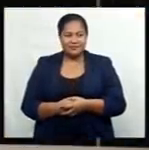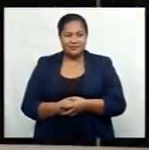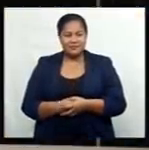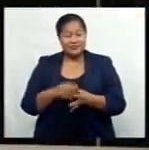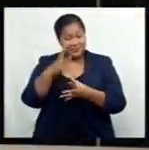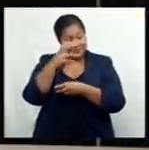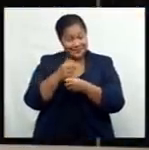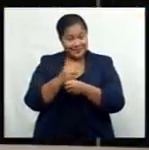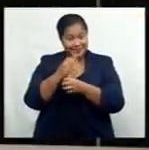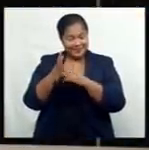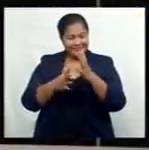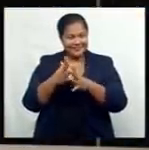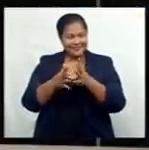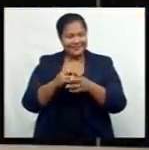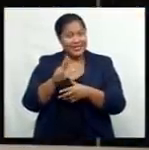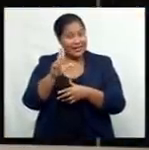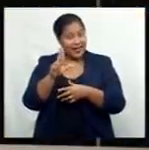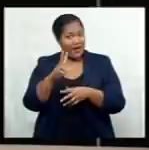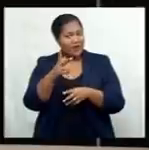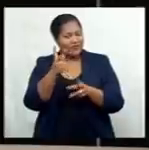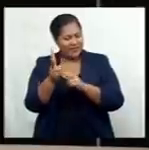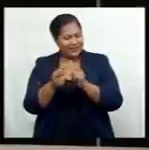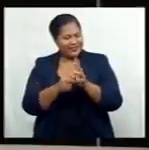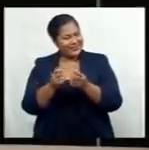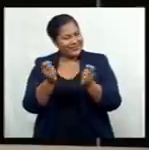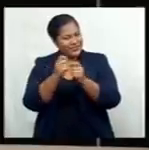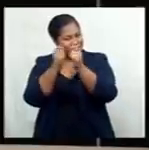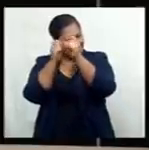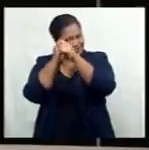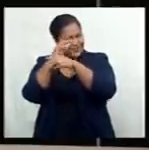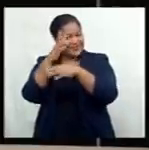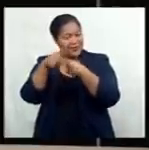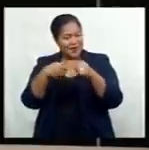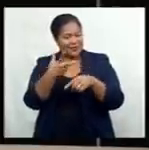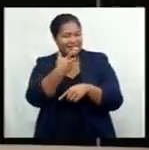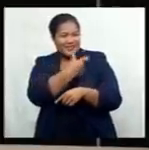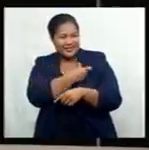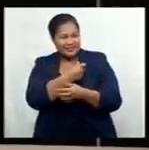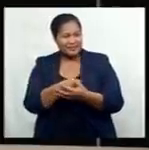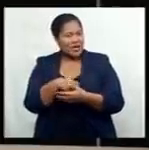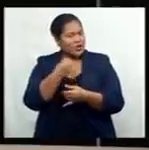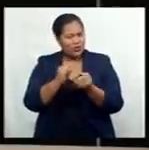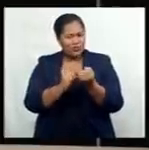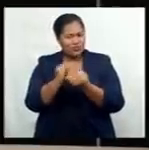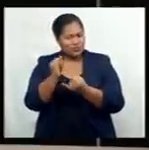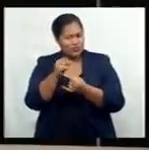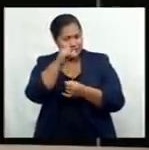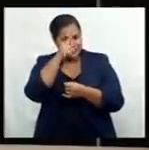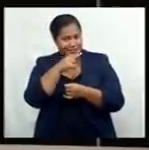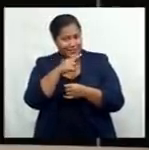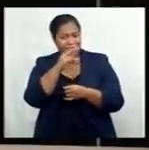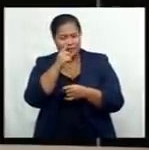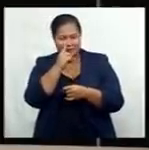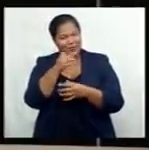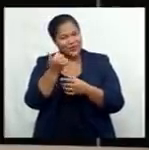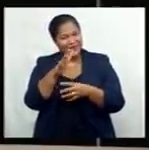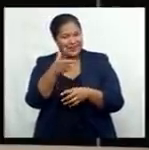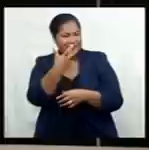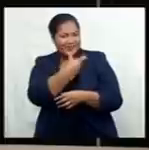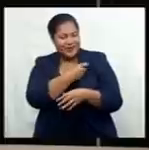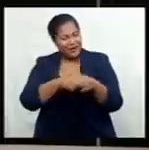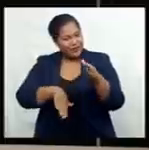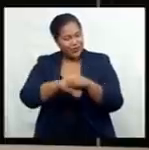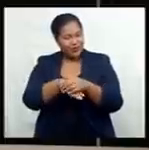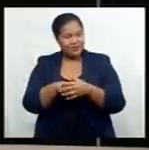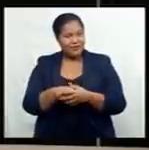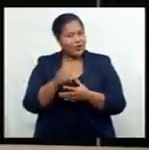Recapping our main stories, Lao villagers change mindset about vaccine, no severe illness among fully vaccinated, and do